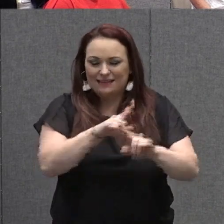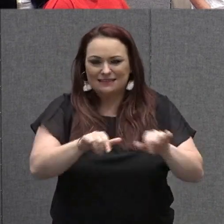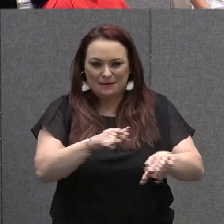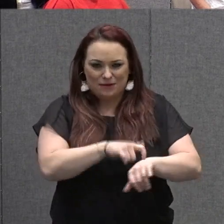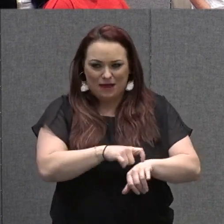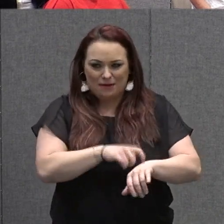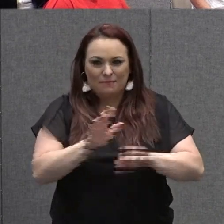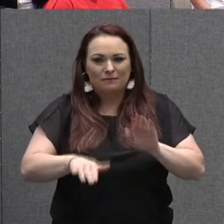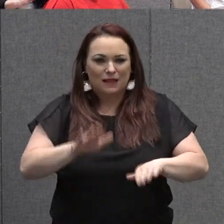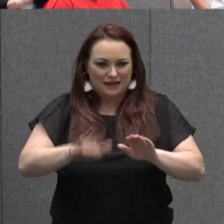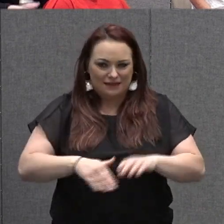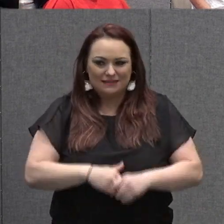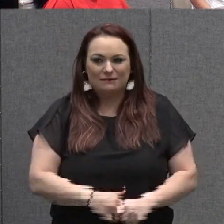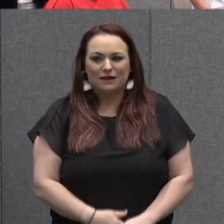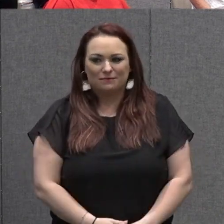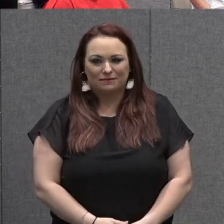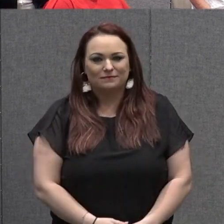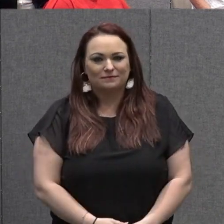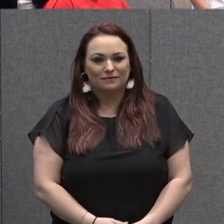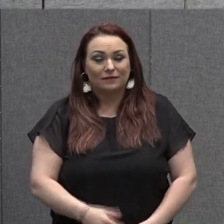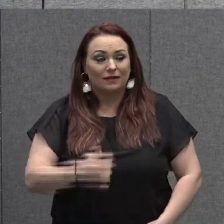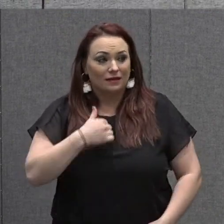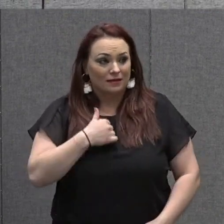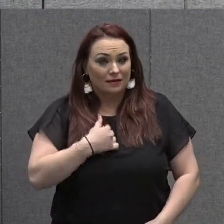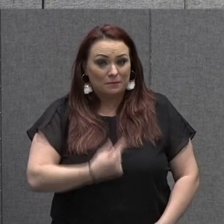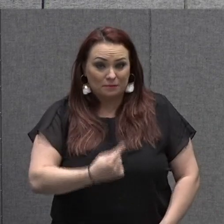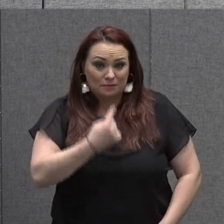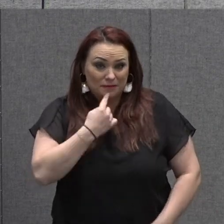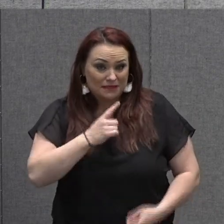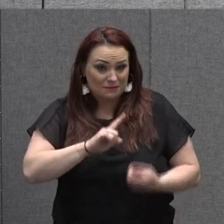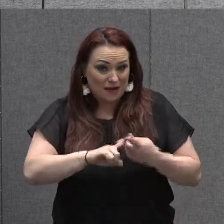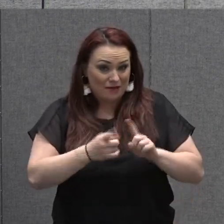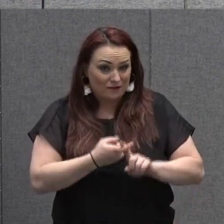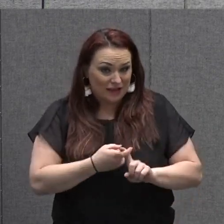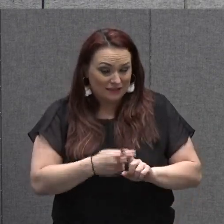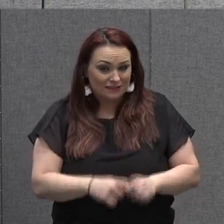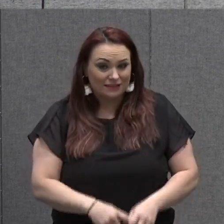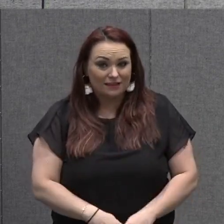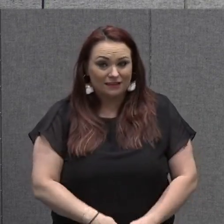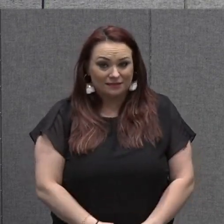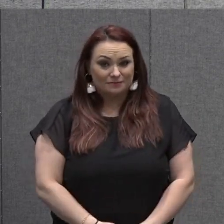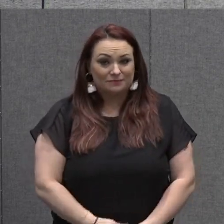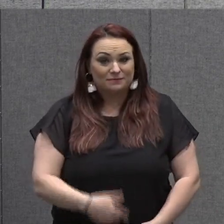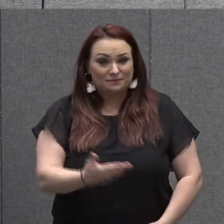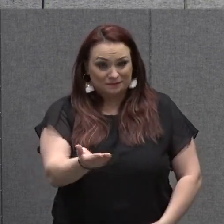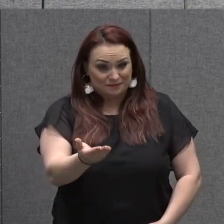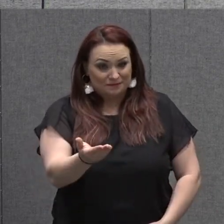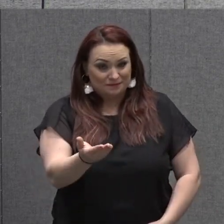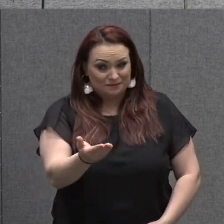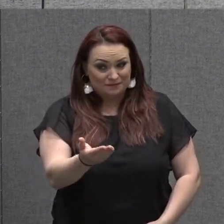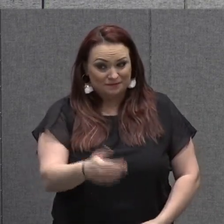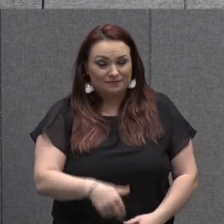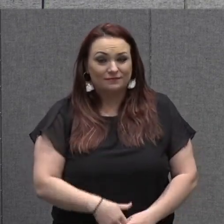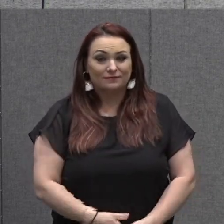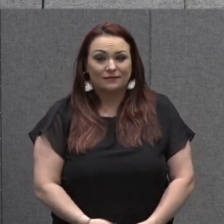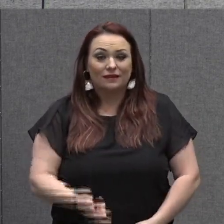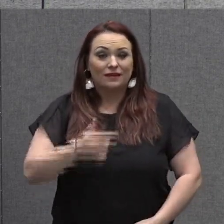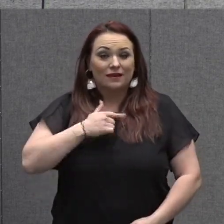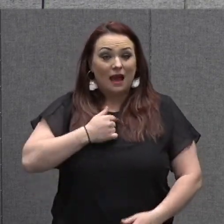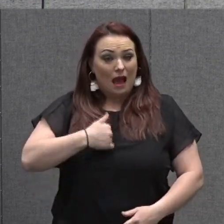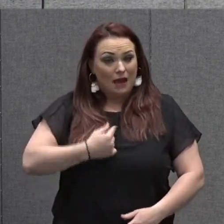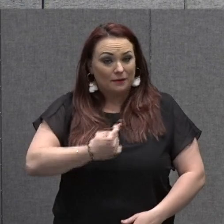that's cool too. Ready? I go, you go. I miss my friends. Your turn. I miss my friends. My